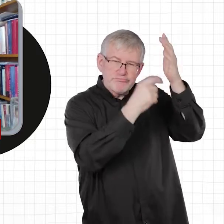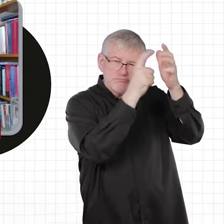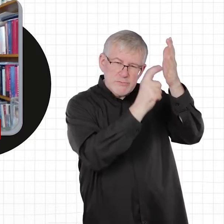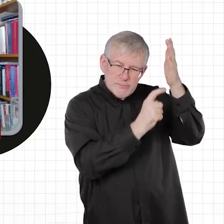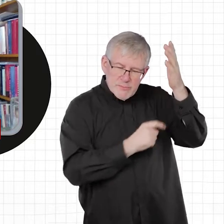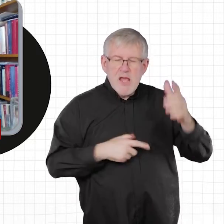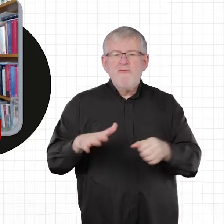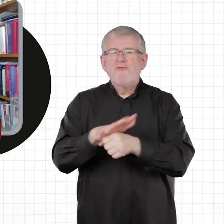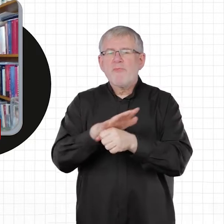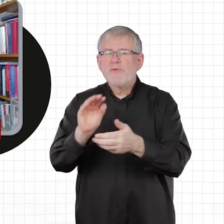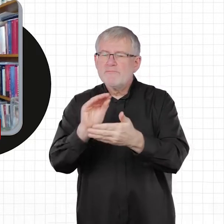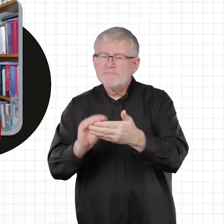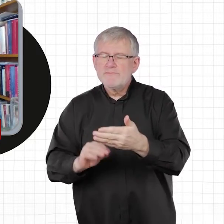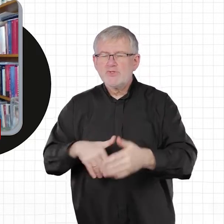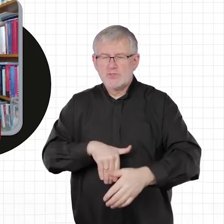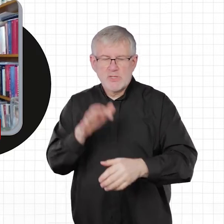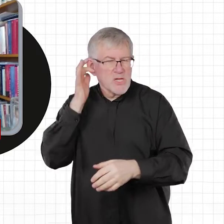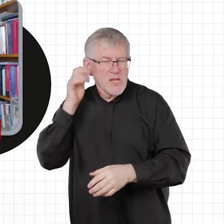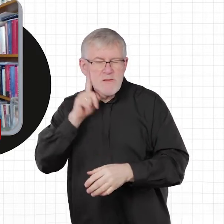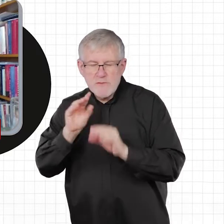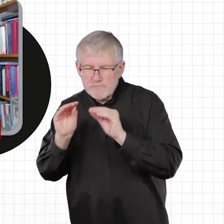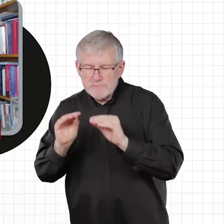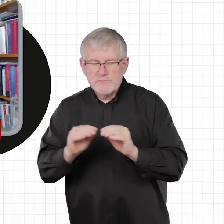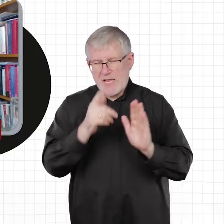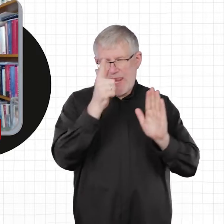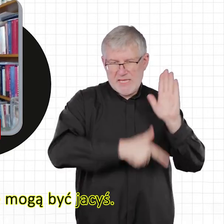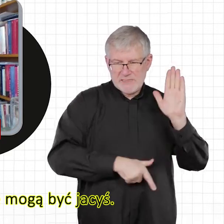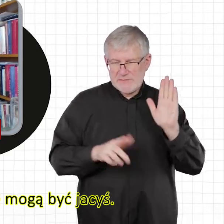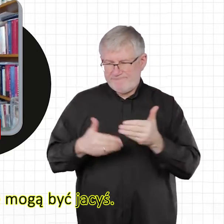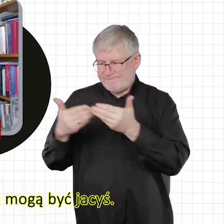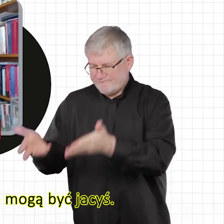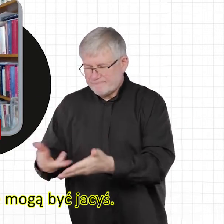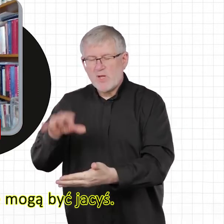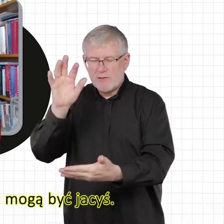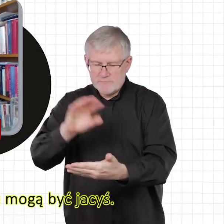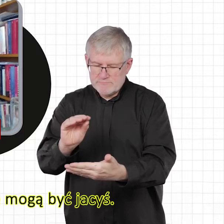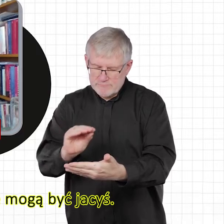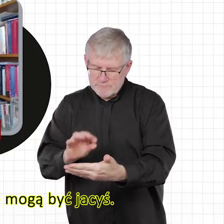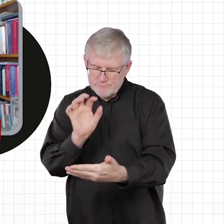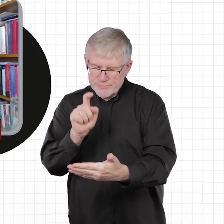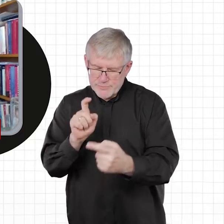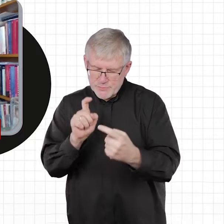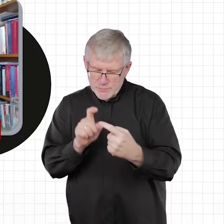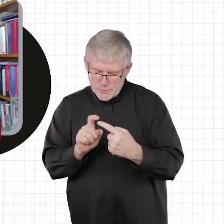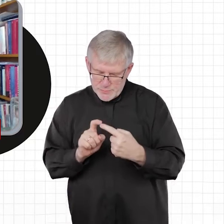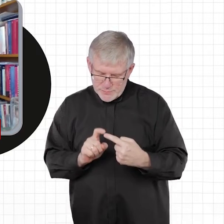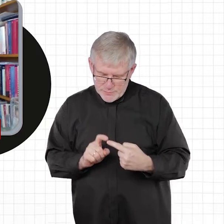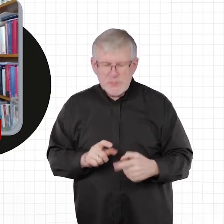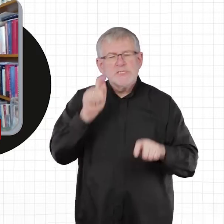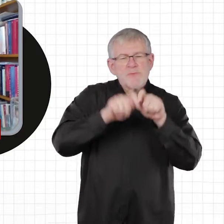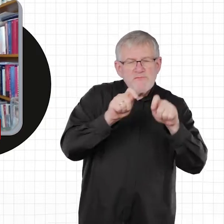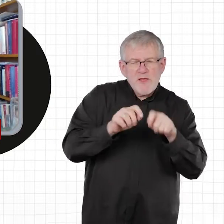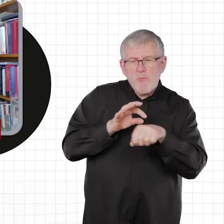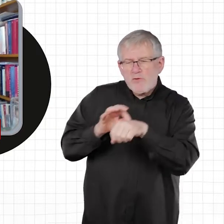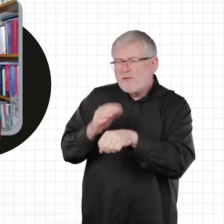decides? Why can girl not be like this, and why can a boy not be like this? Can I not be sexy if